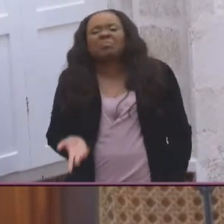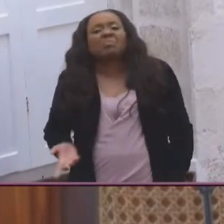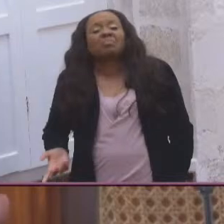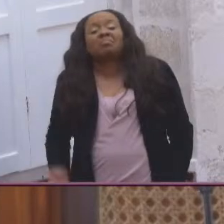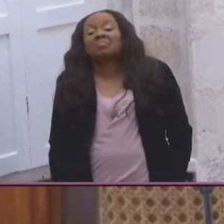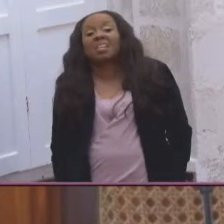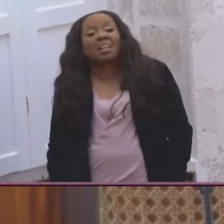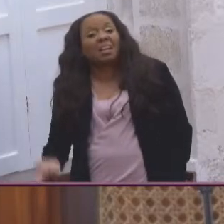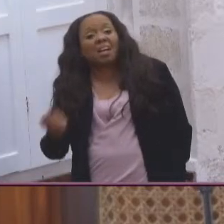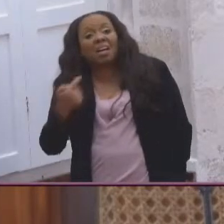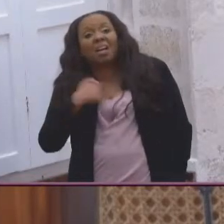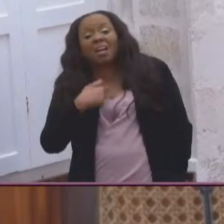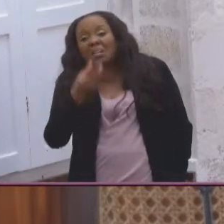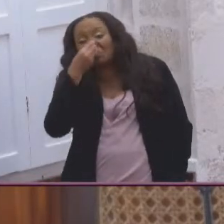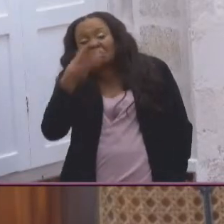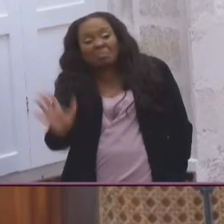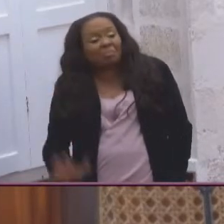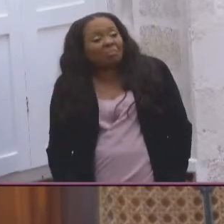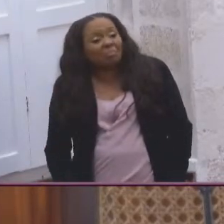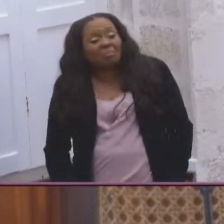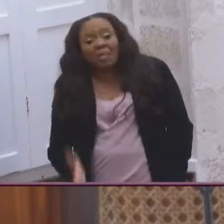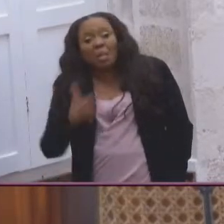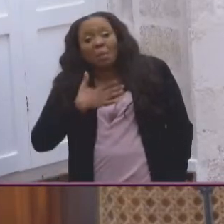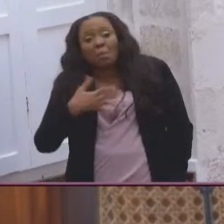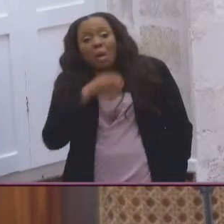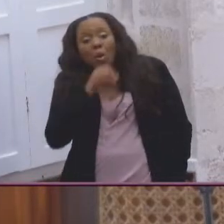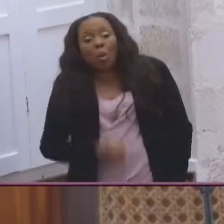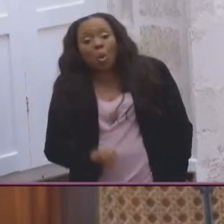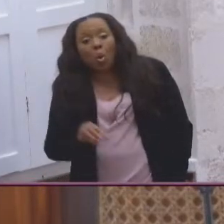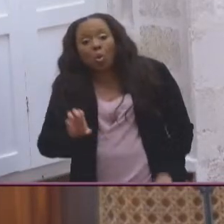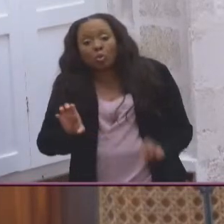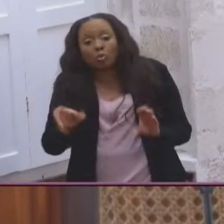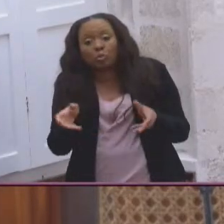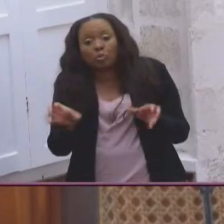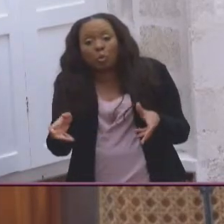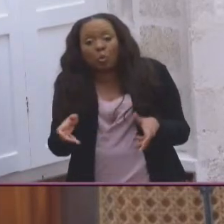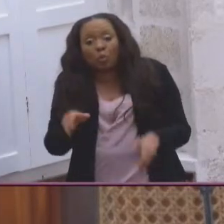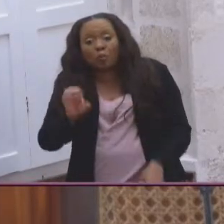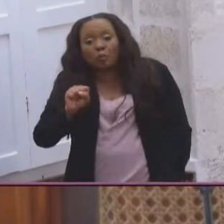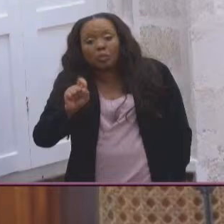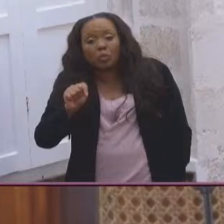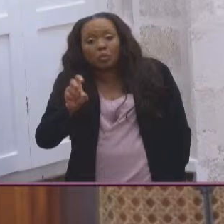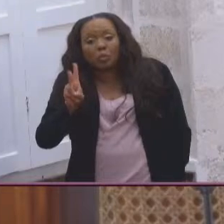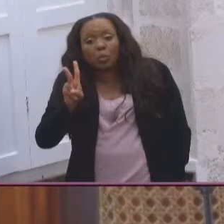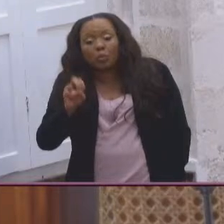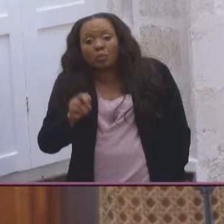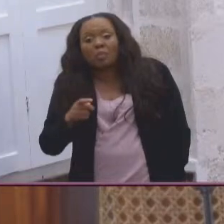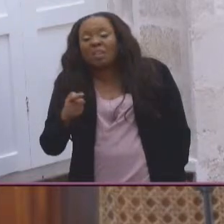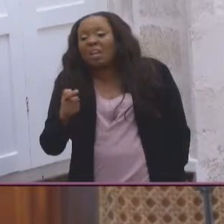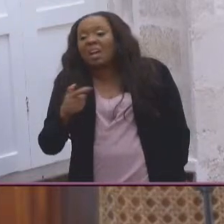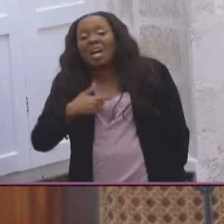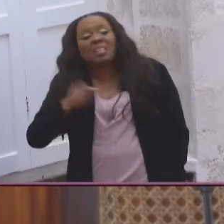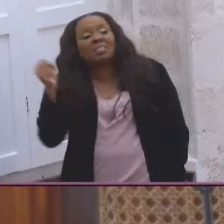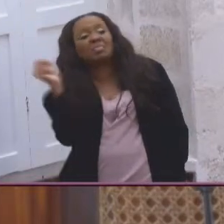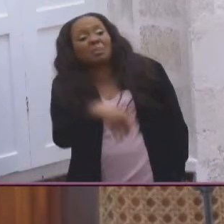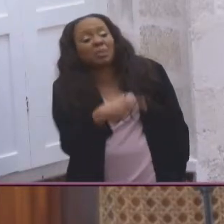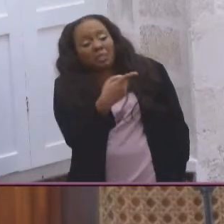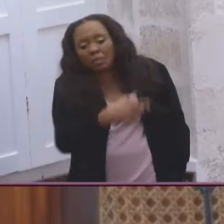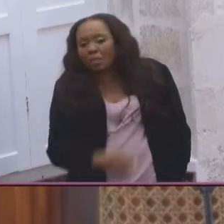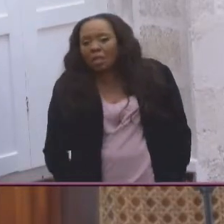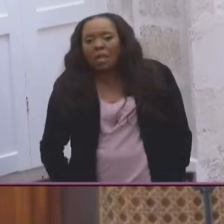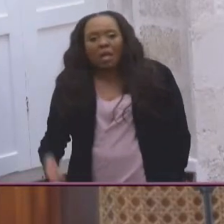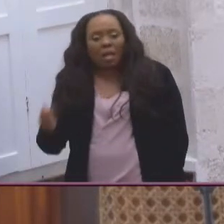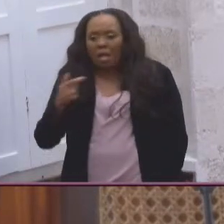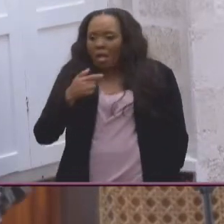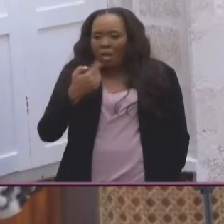stove up in the gully. I went, sir, up to Pico Tenerife. All